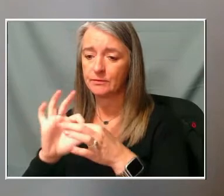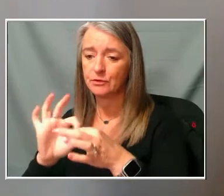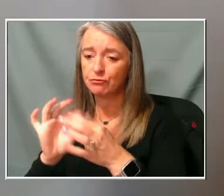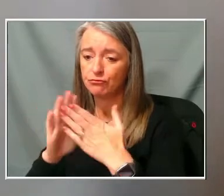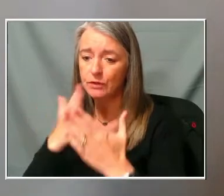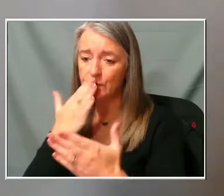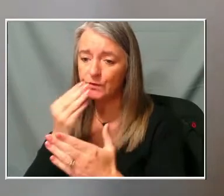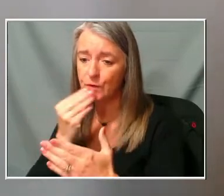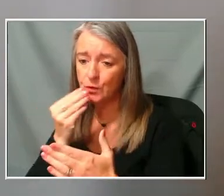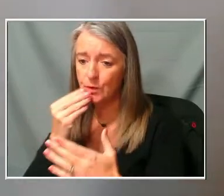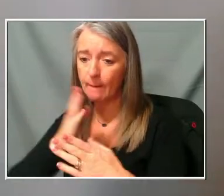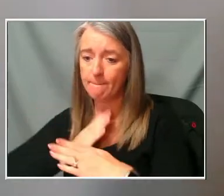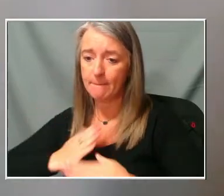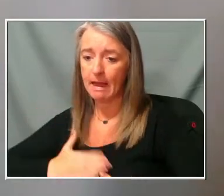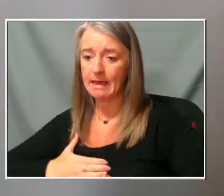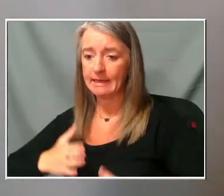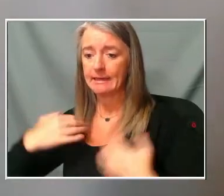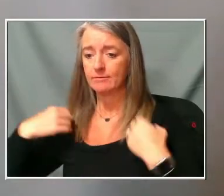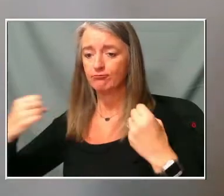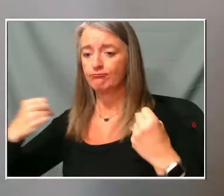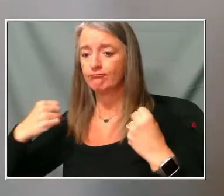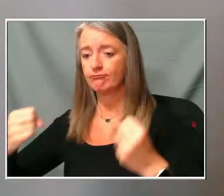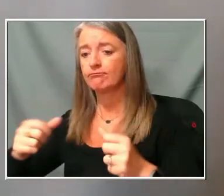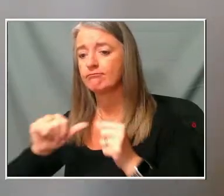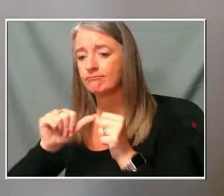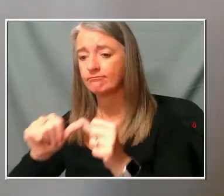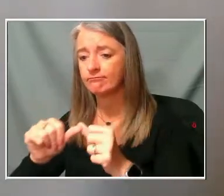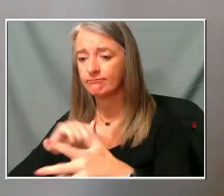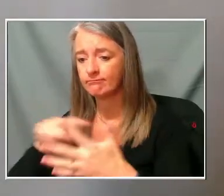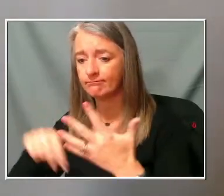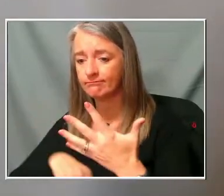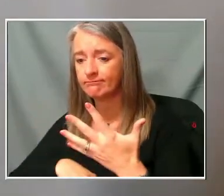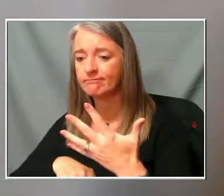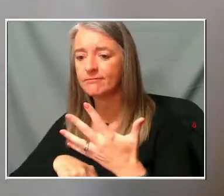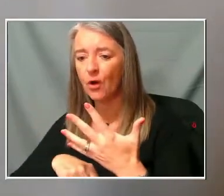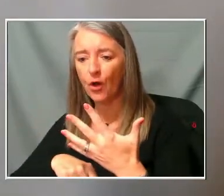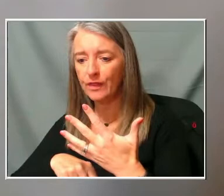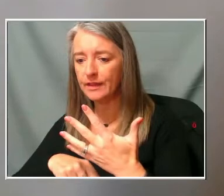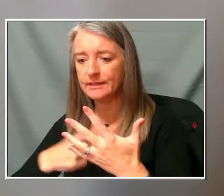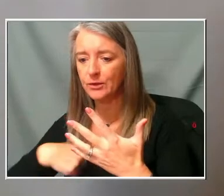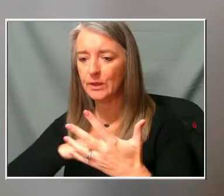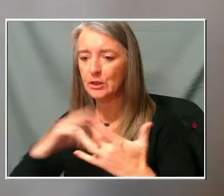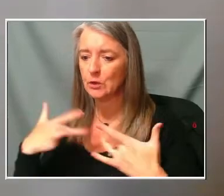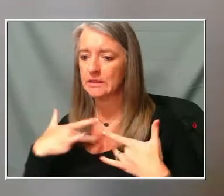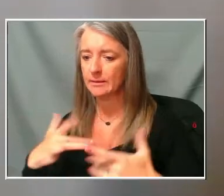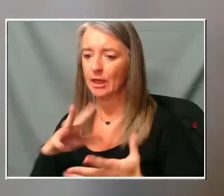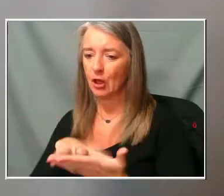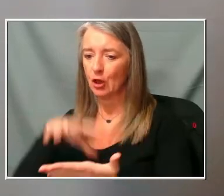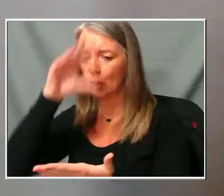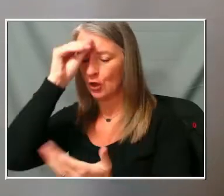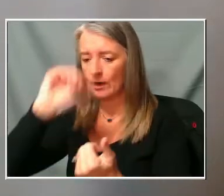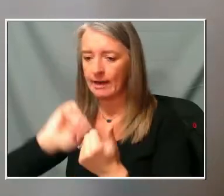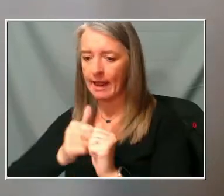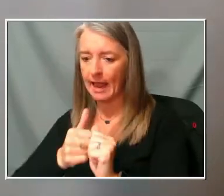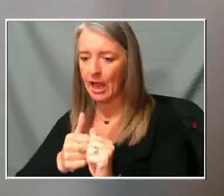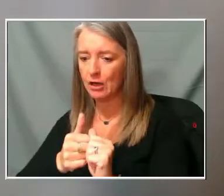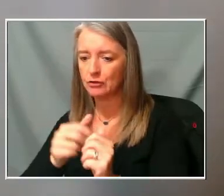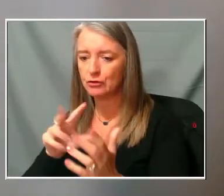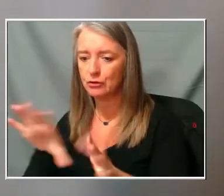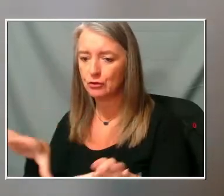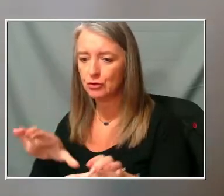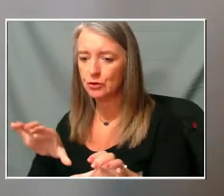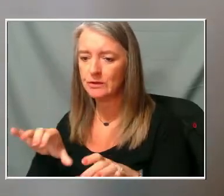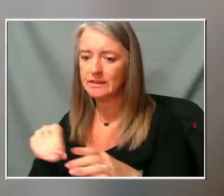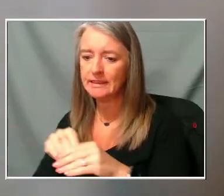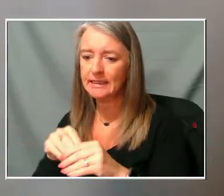food, body image, and exercise as well. And these are all things that typically we don't learn how to do in normal didactic programs in